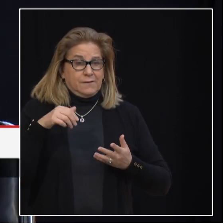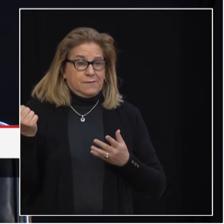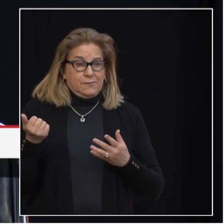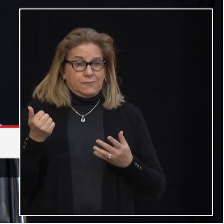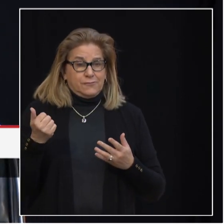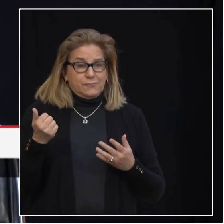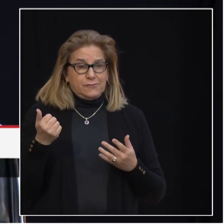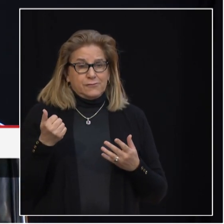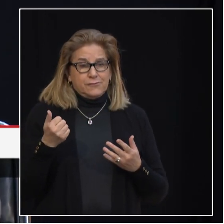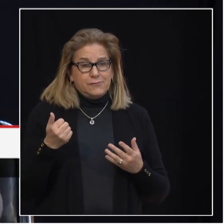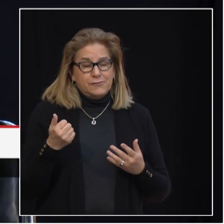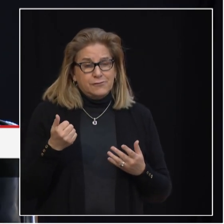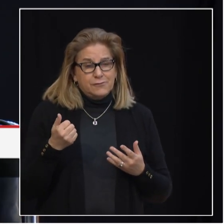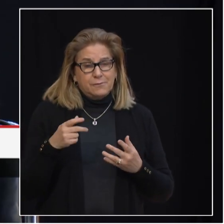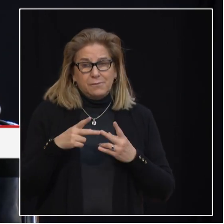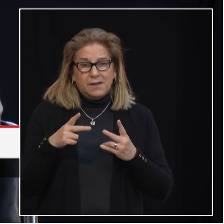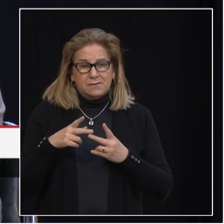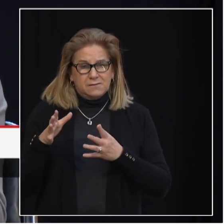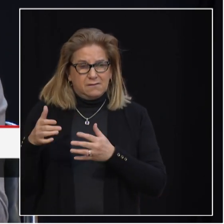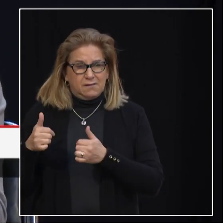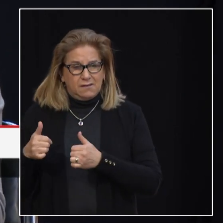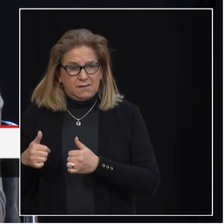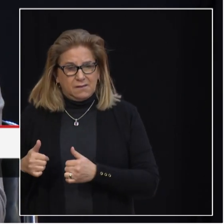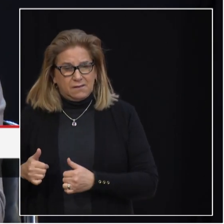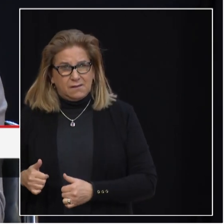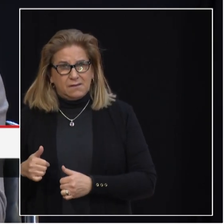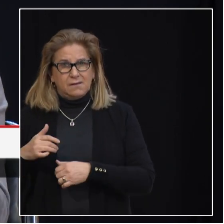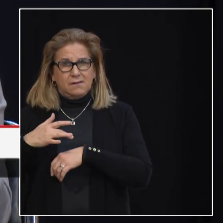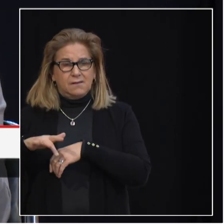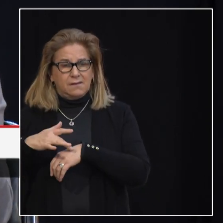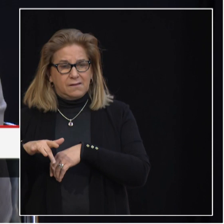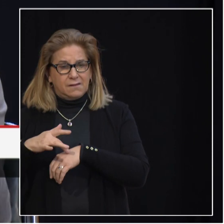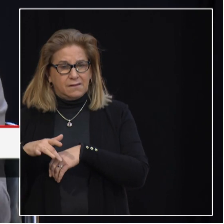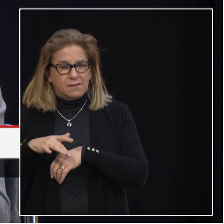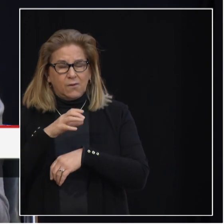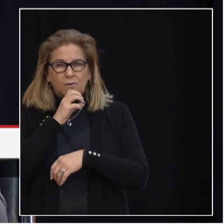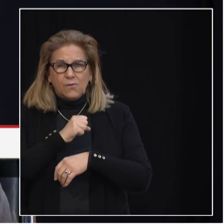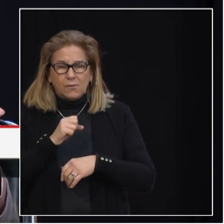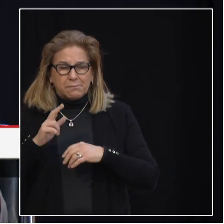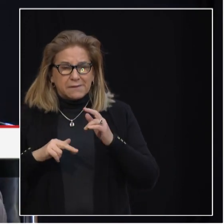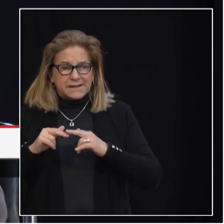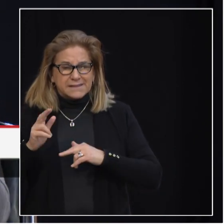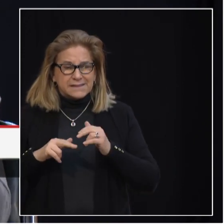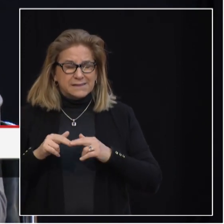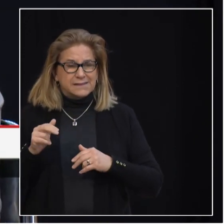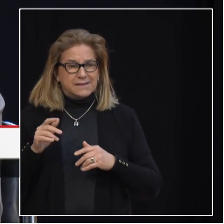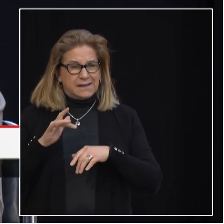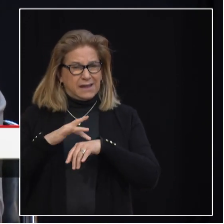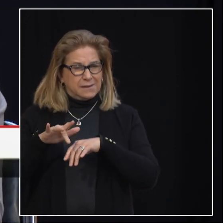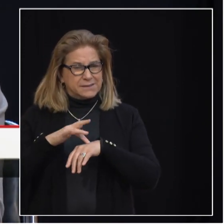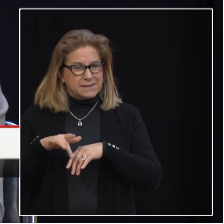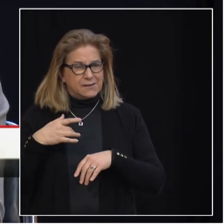is concentrated in older buildings, what we would call Class B and C